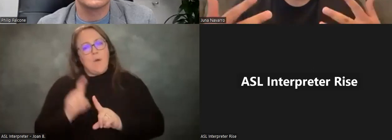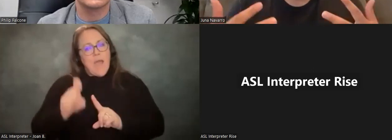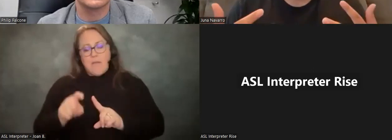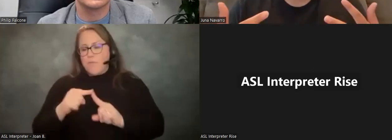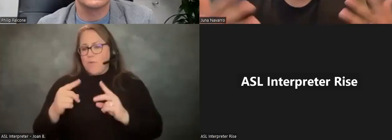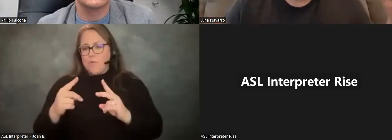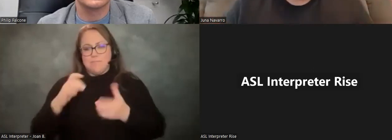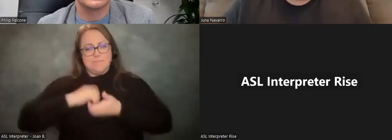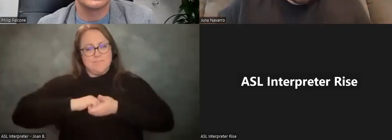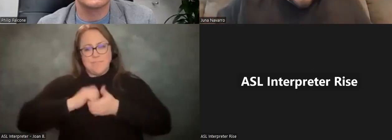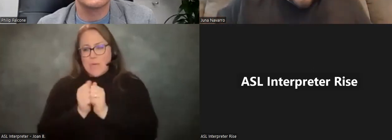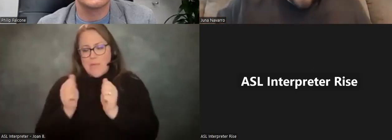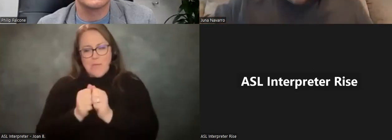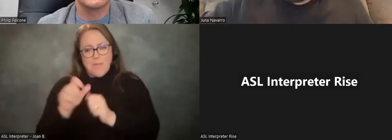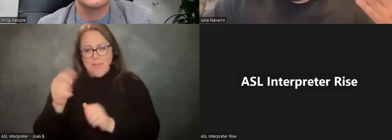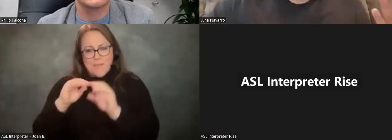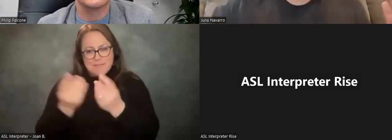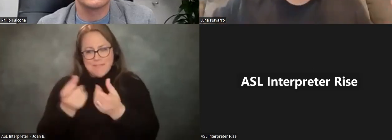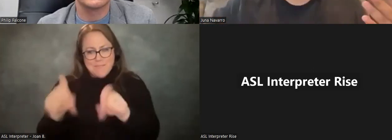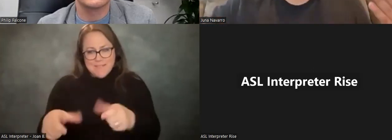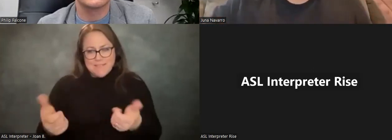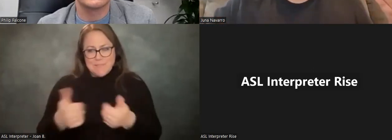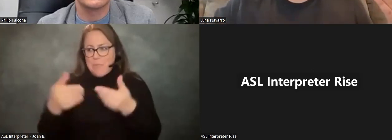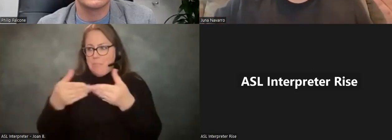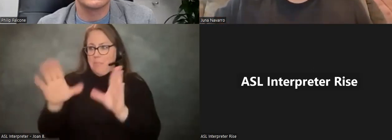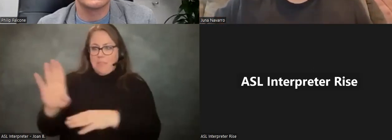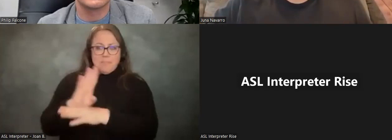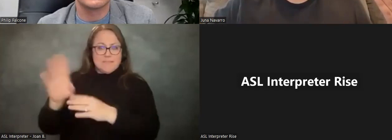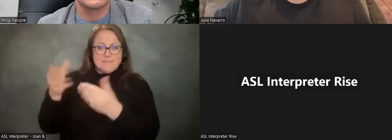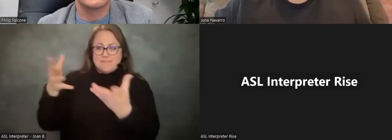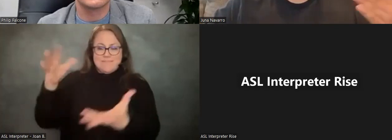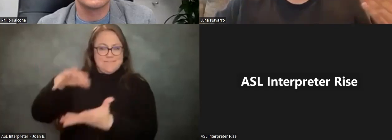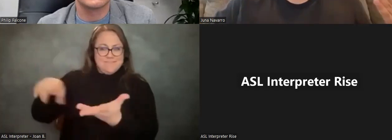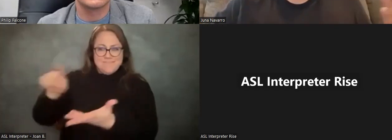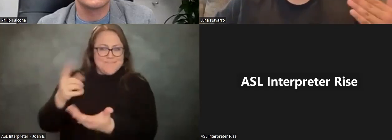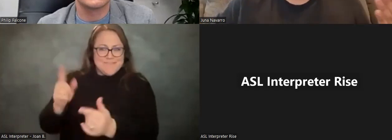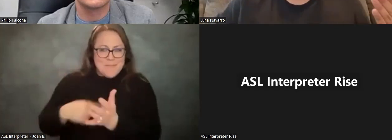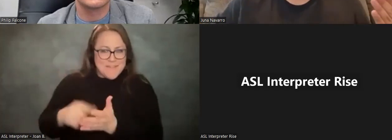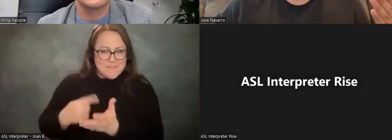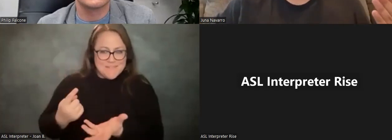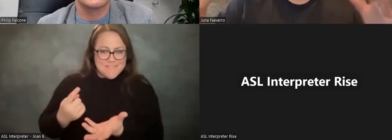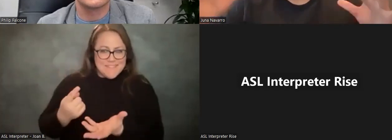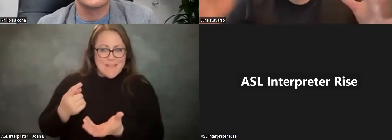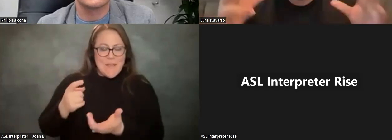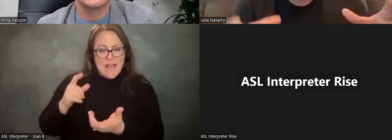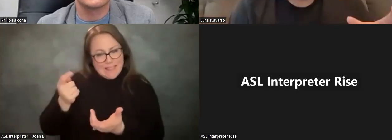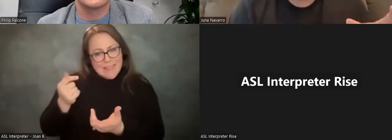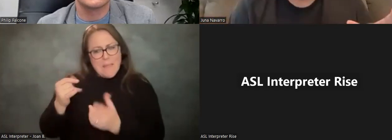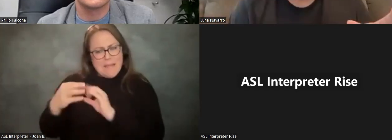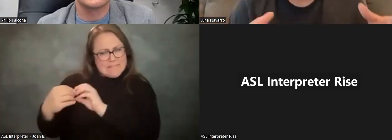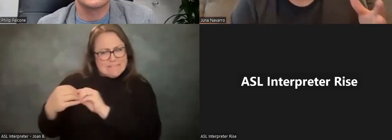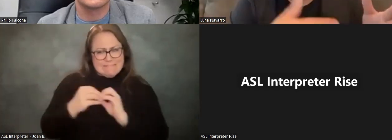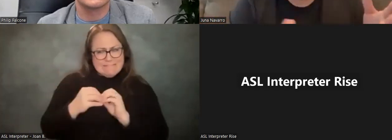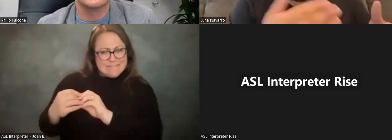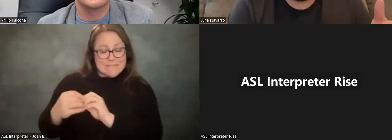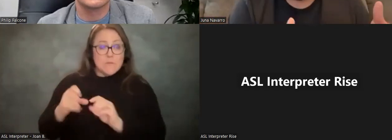organizations and public entities, and sometimes it is going to take a little bit. So just knowing that already,